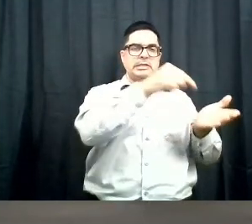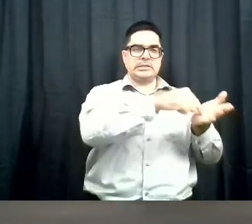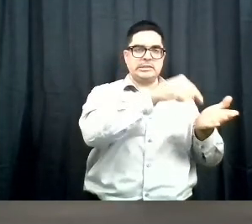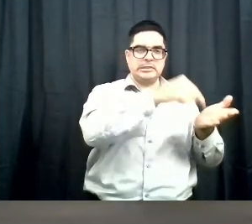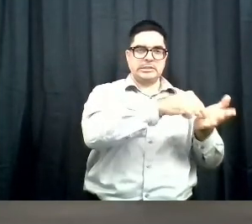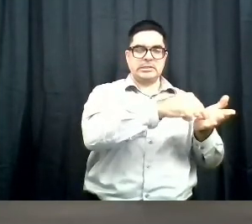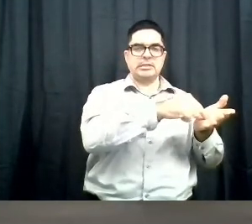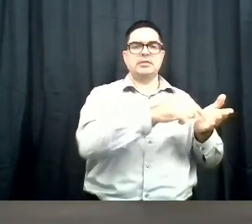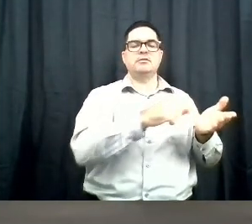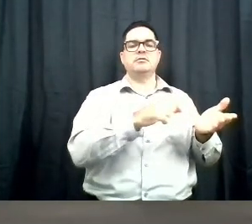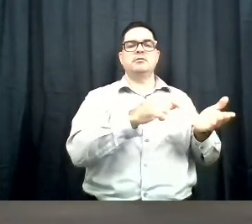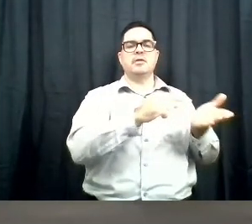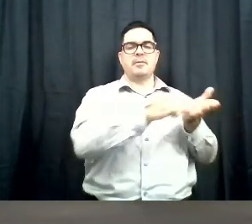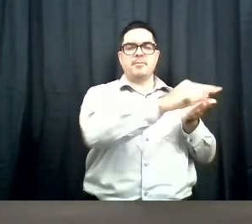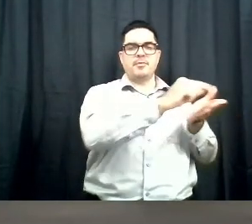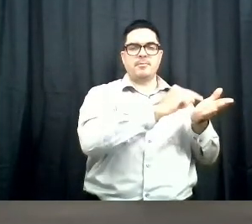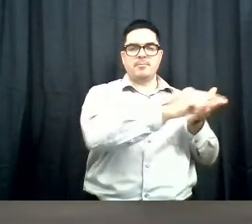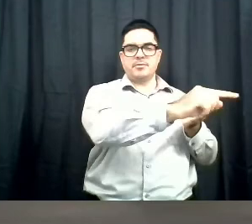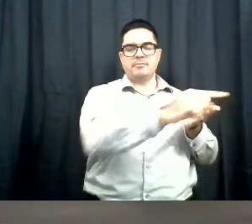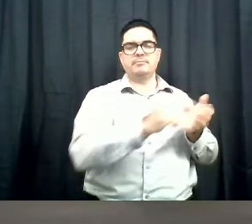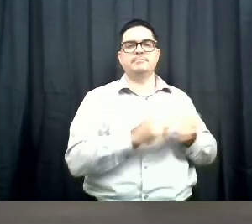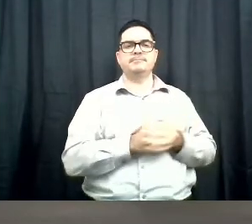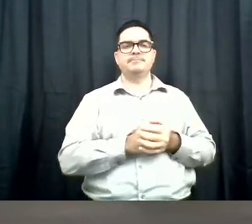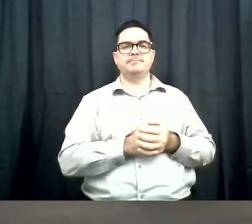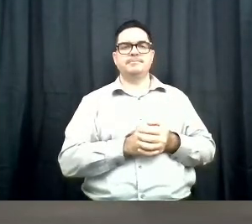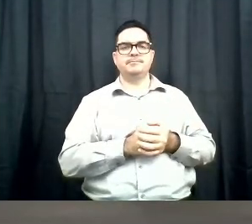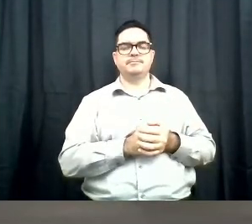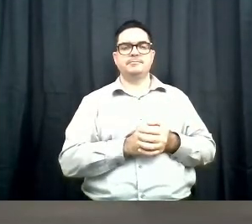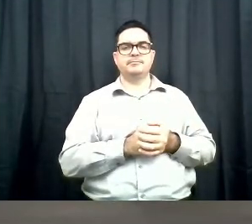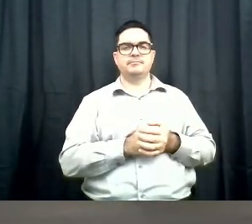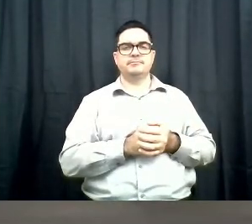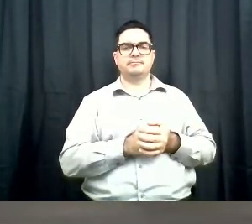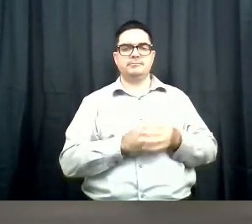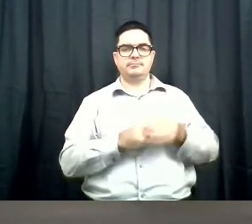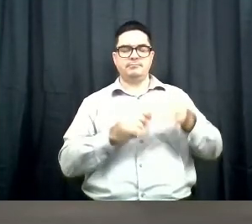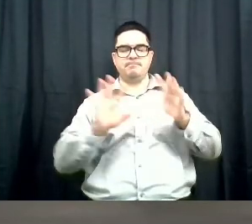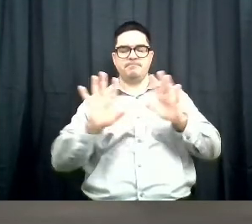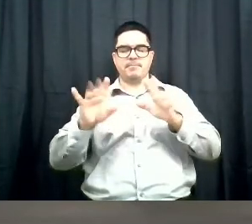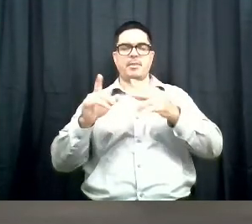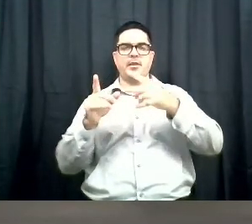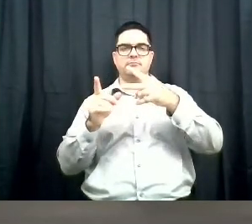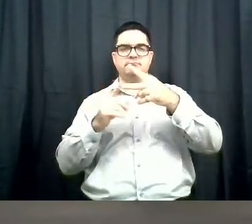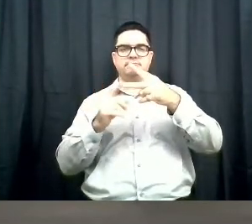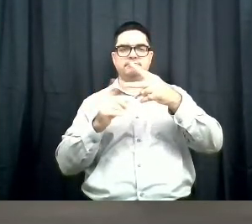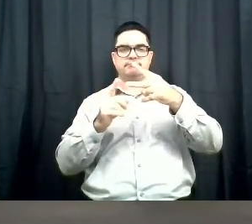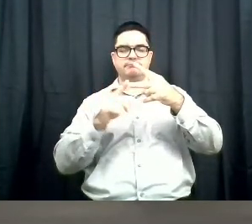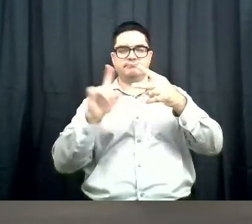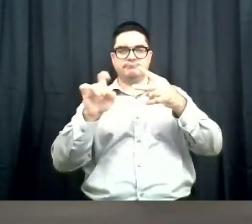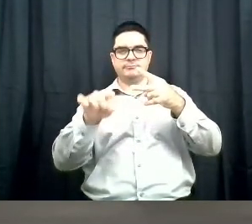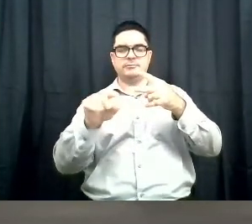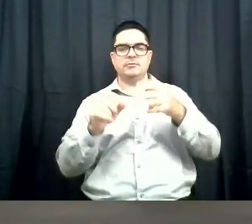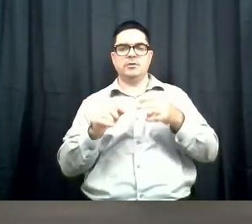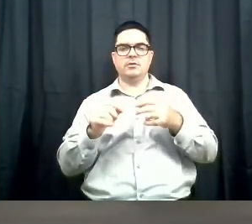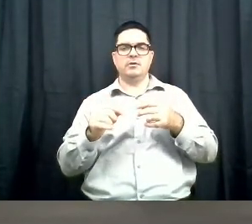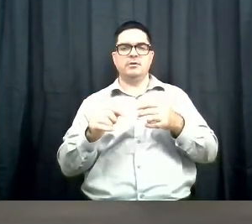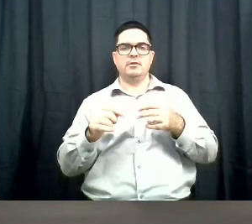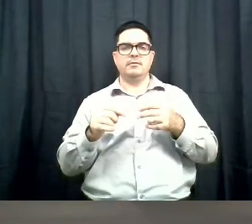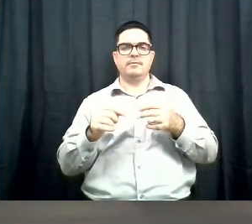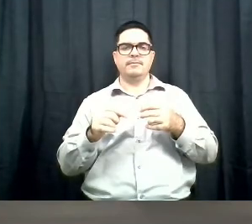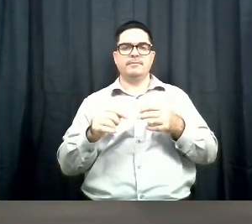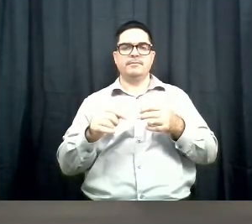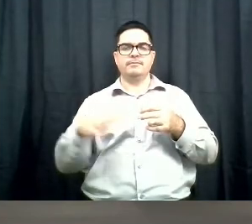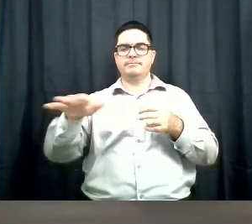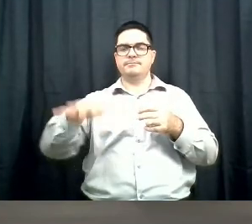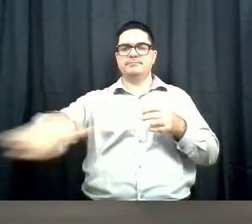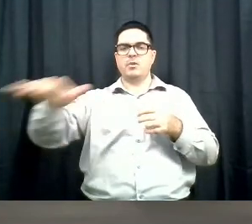qualifying modification transaction? Second part of the question, in addition, What event triggered the Commonwealth's